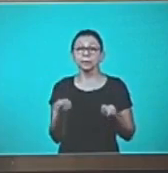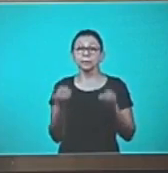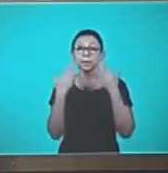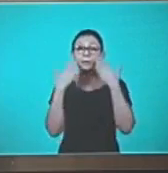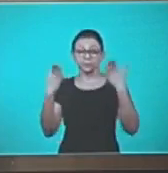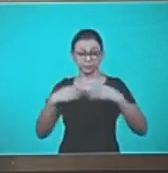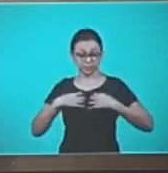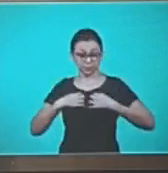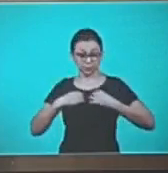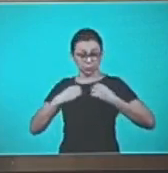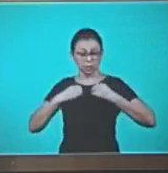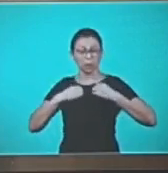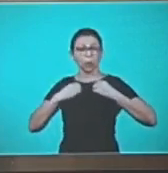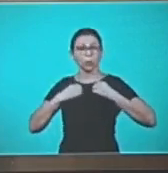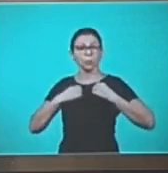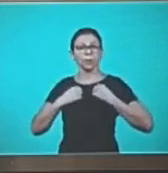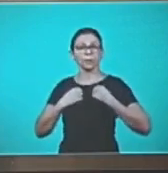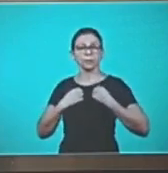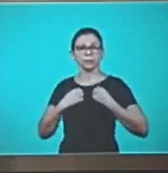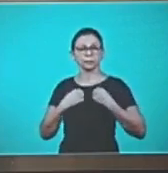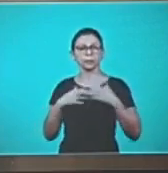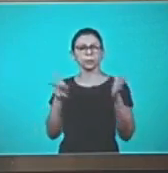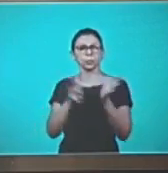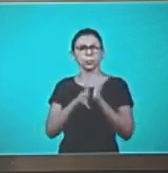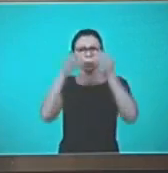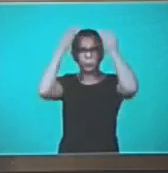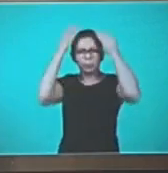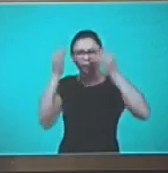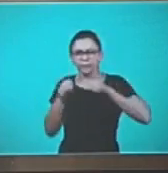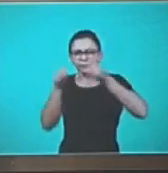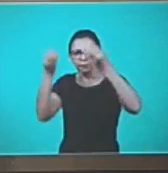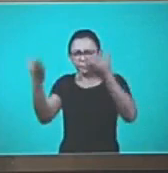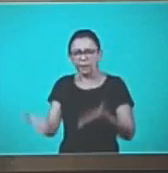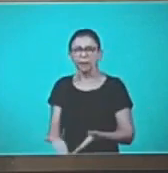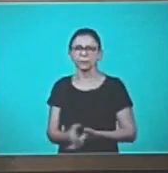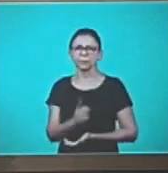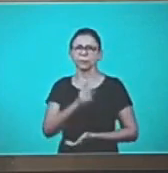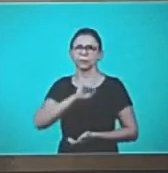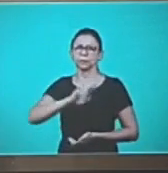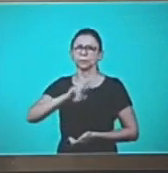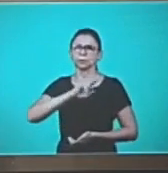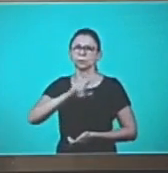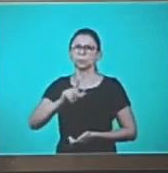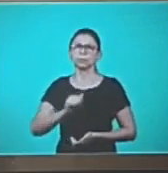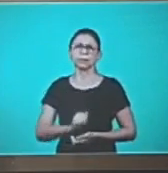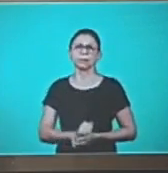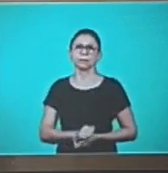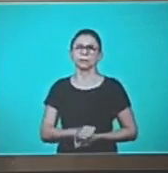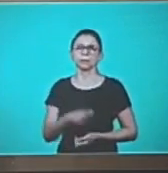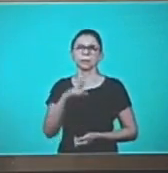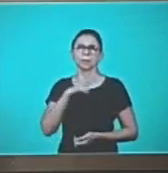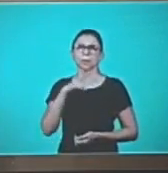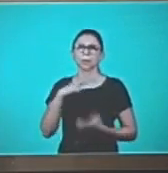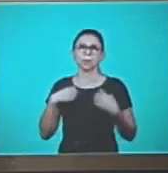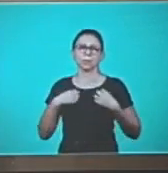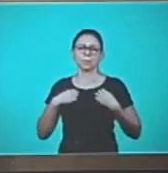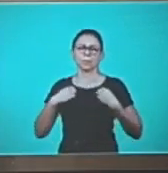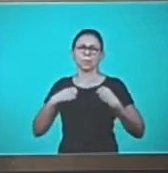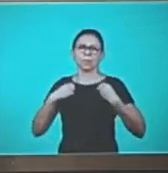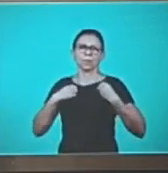garments that he would give. It was not the garments that would come with from the world with their own money. No,